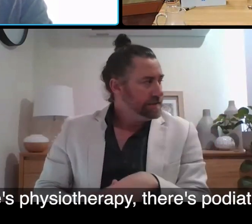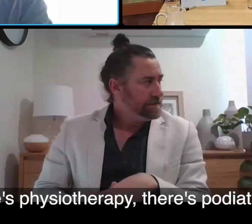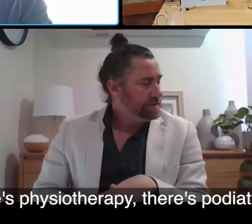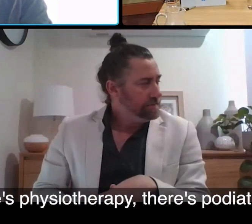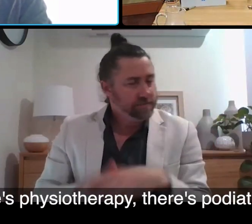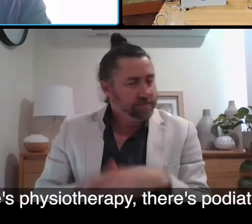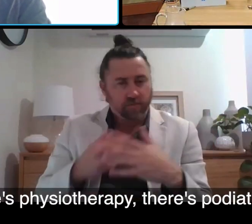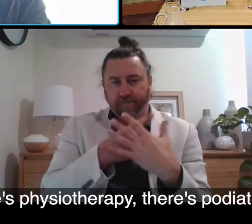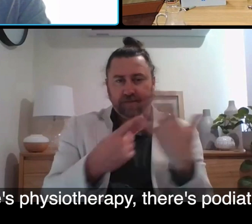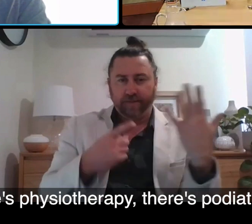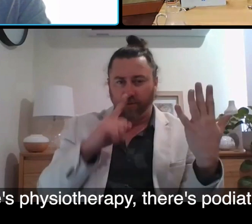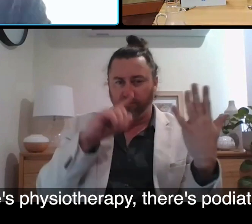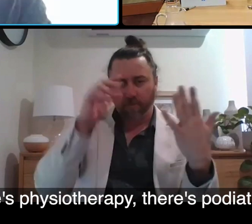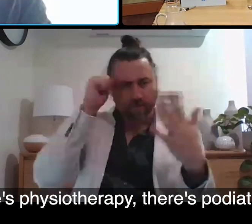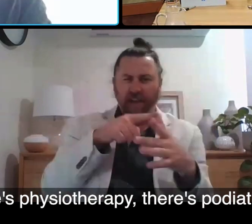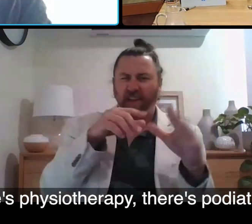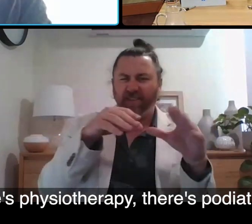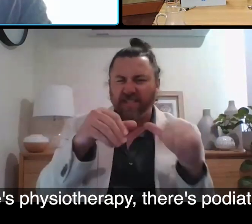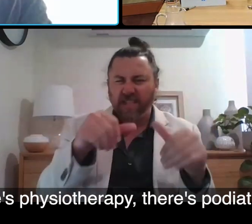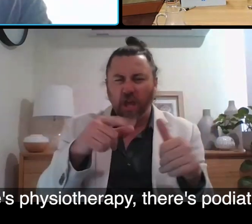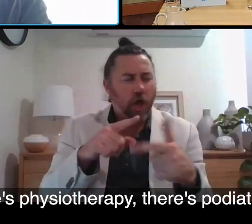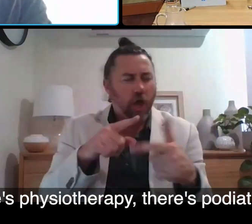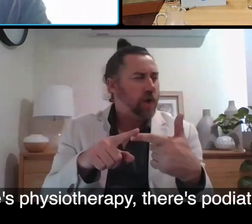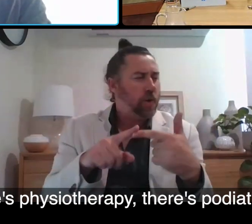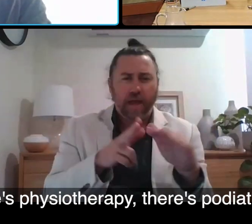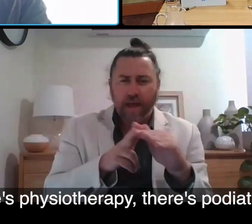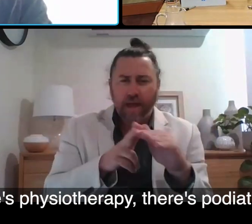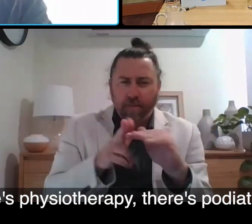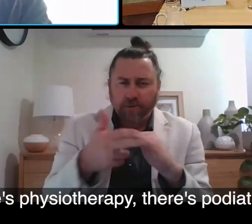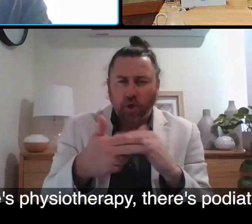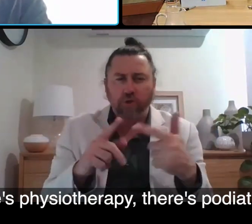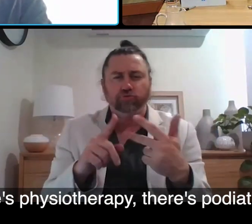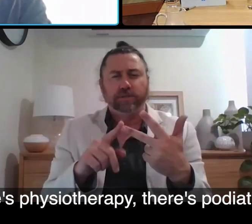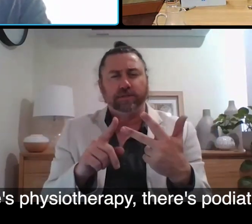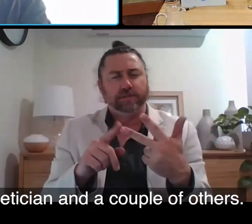my head, but there's physiotherapy, there's podiatry,